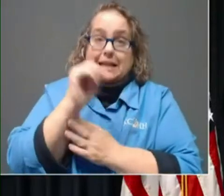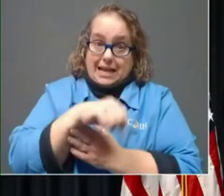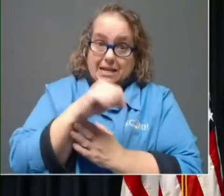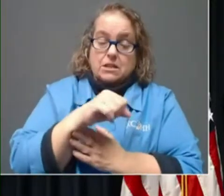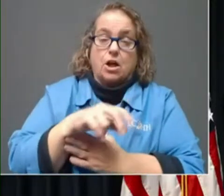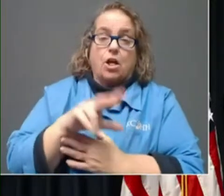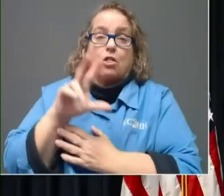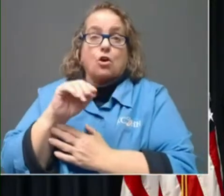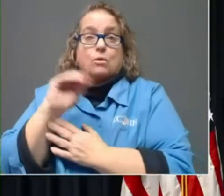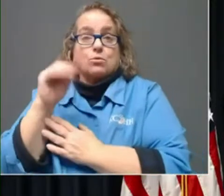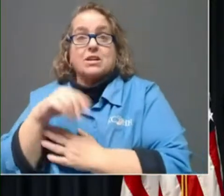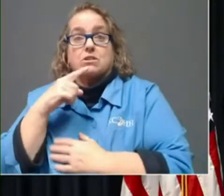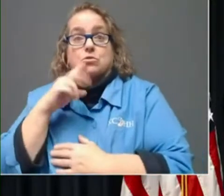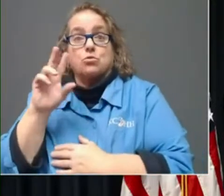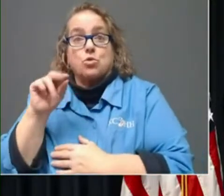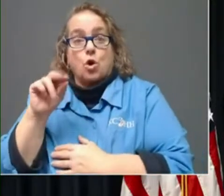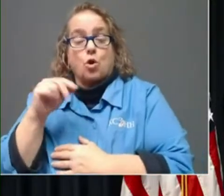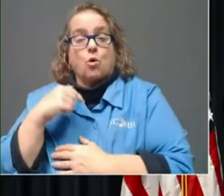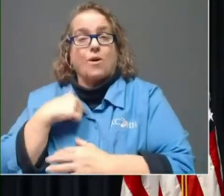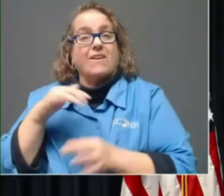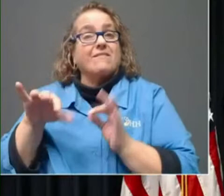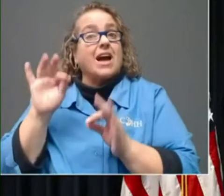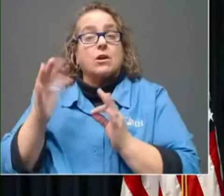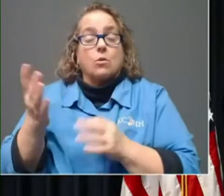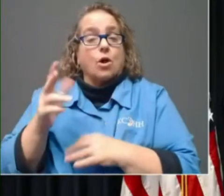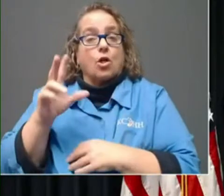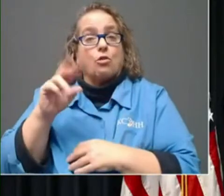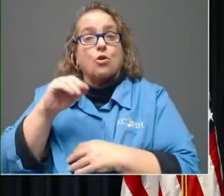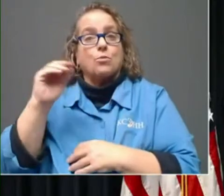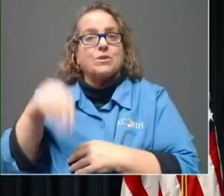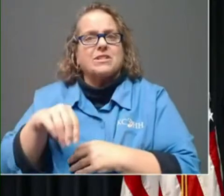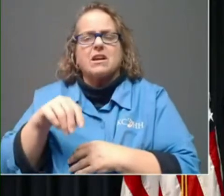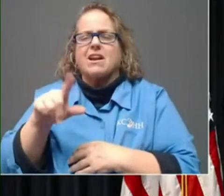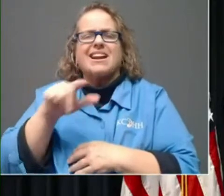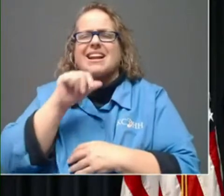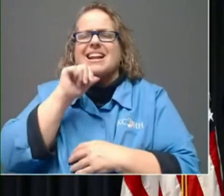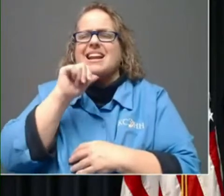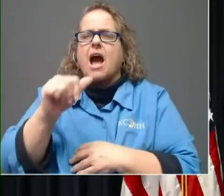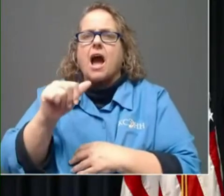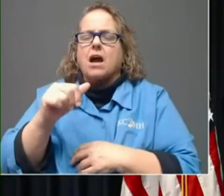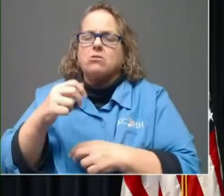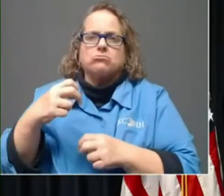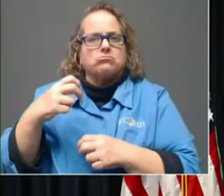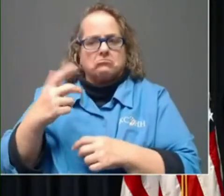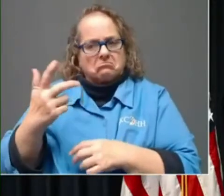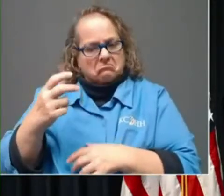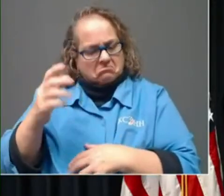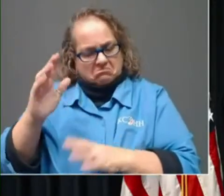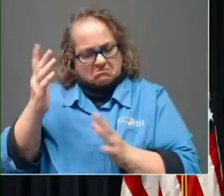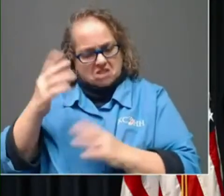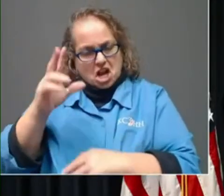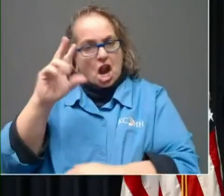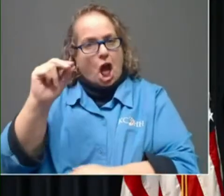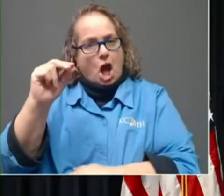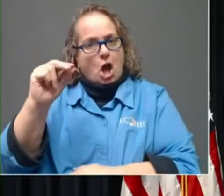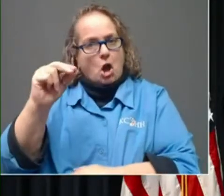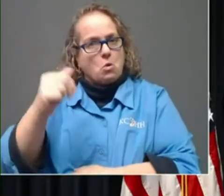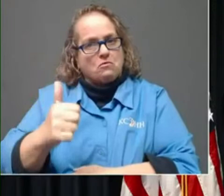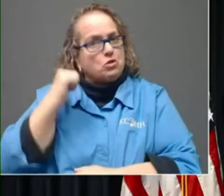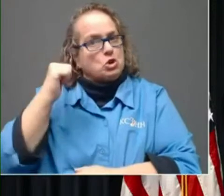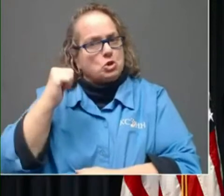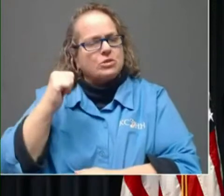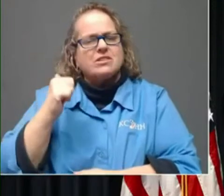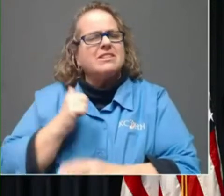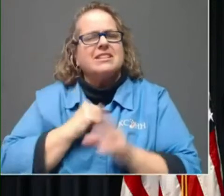no, we're finding that 30% aren't all hard no's. They are, I want to see other people take it. In the long-term care setting,